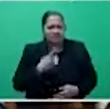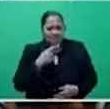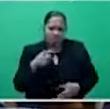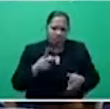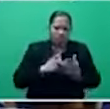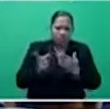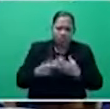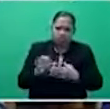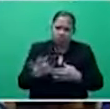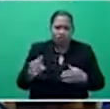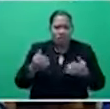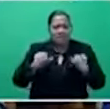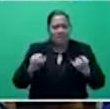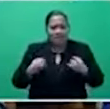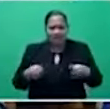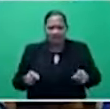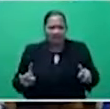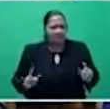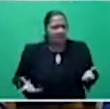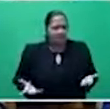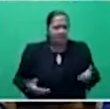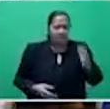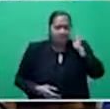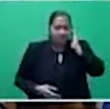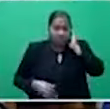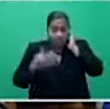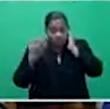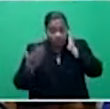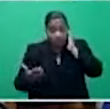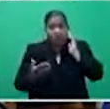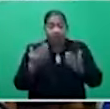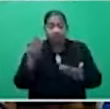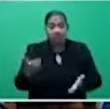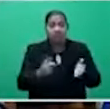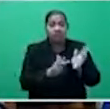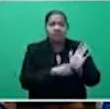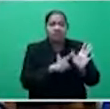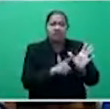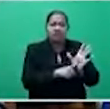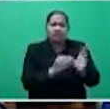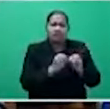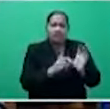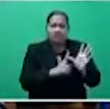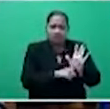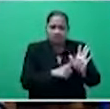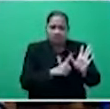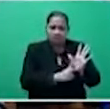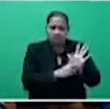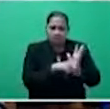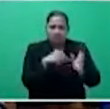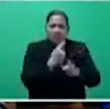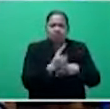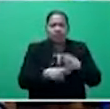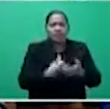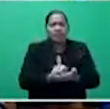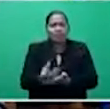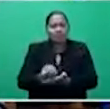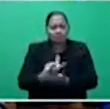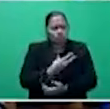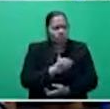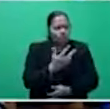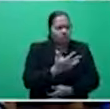Mr. Speaker, sir, the Honourable Lalan Balawu talked about underutilization of expenditure even in 2019-2020. We had